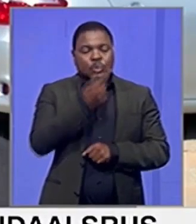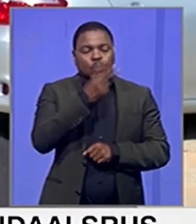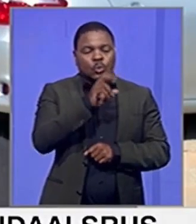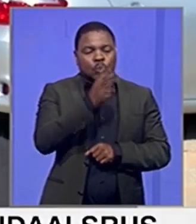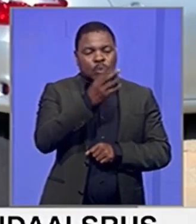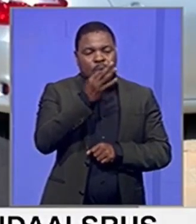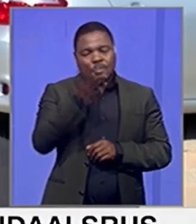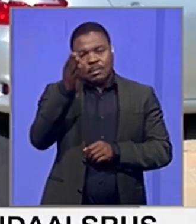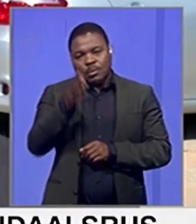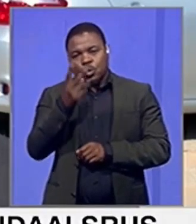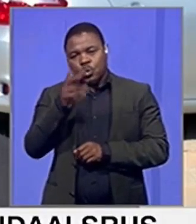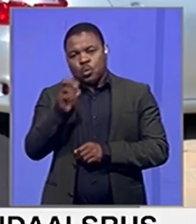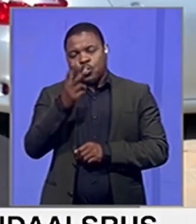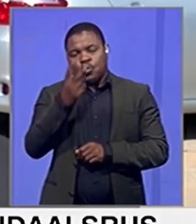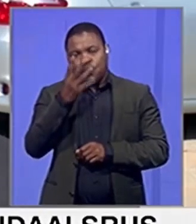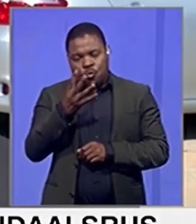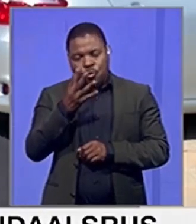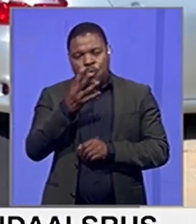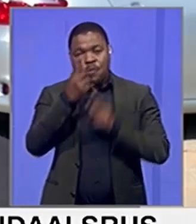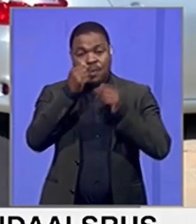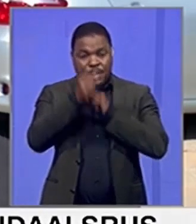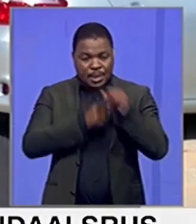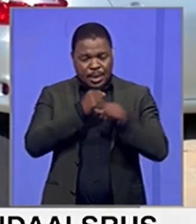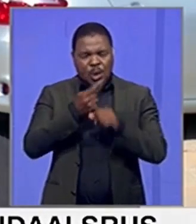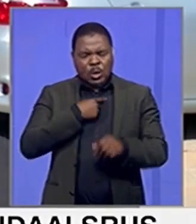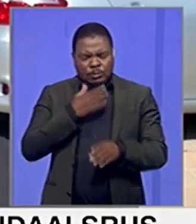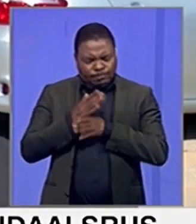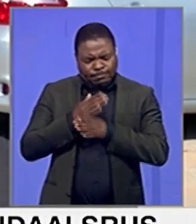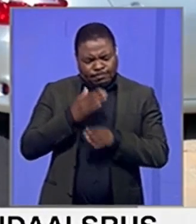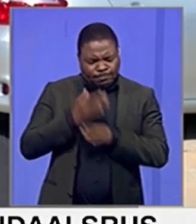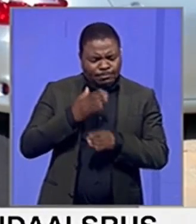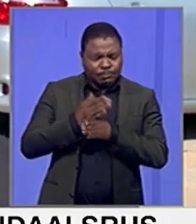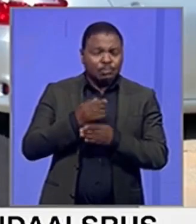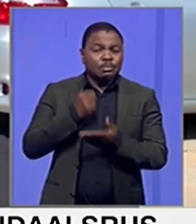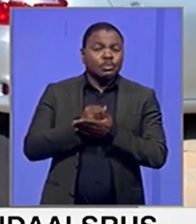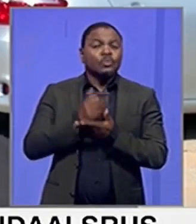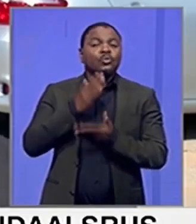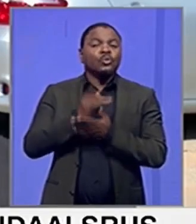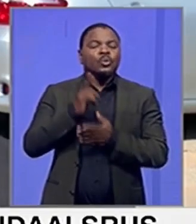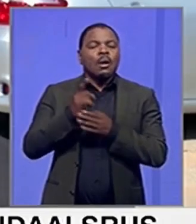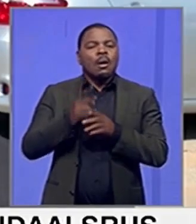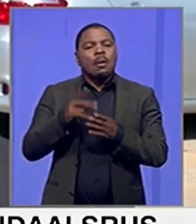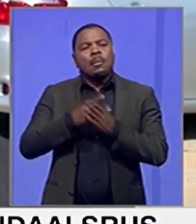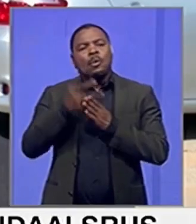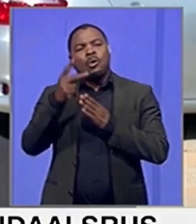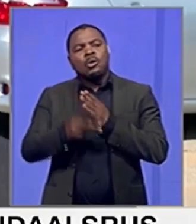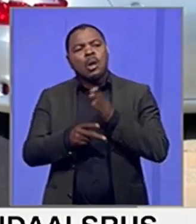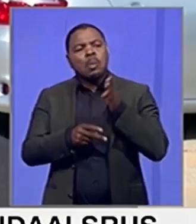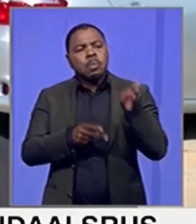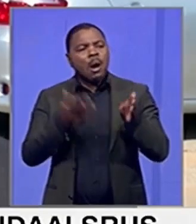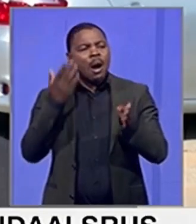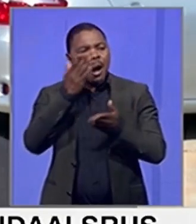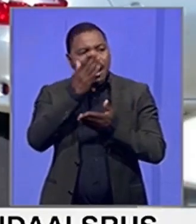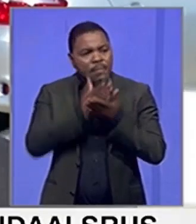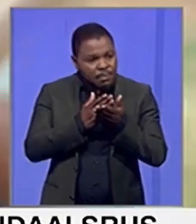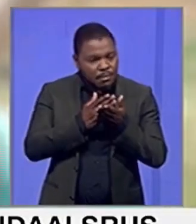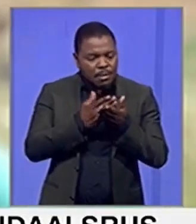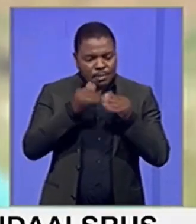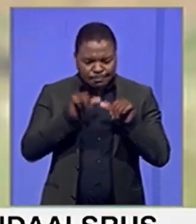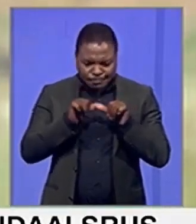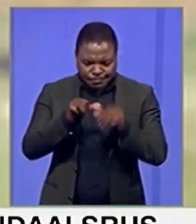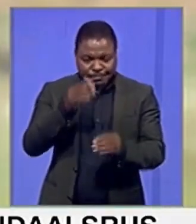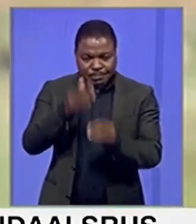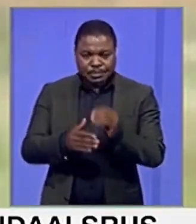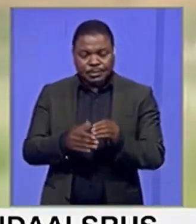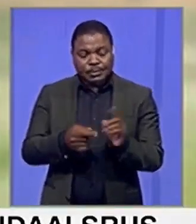and 2024 re tlo sebetsa ka thata go bona gore diprojeke tse sa felang di a fela.